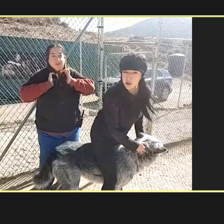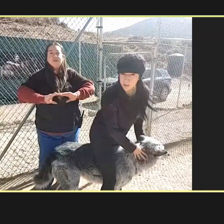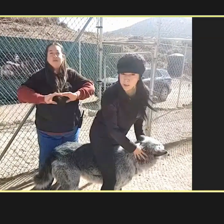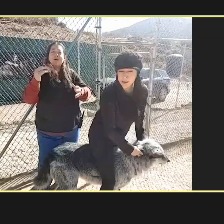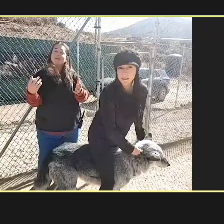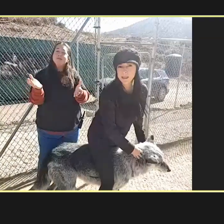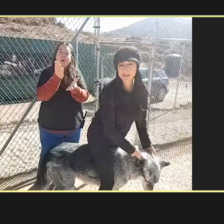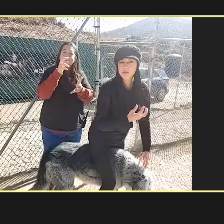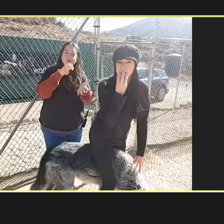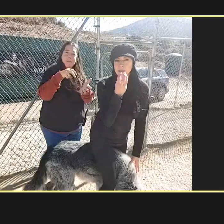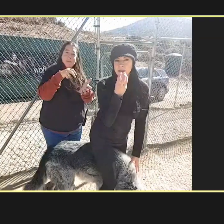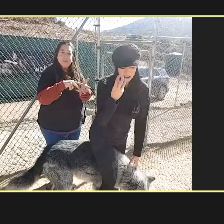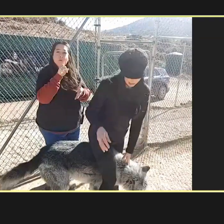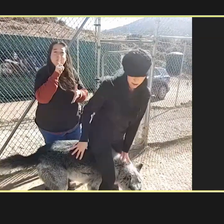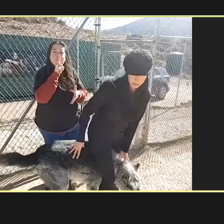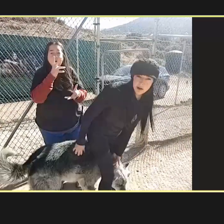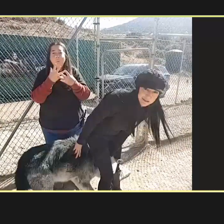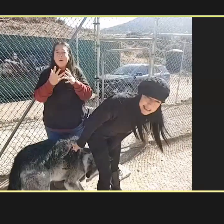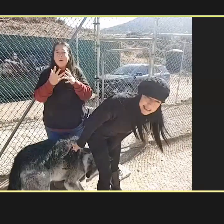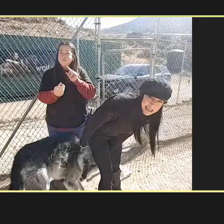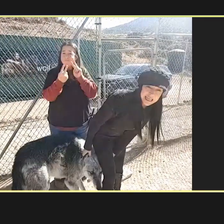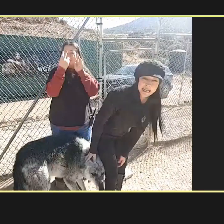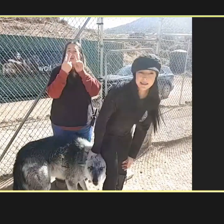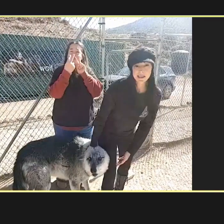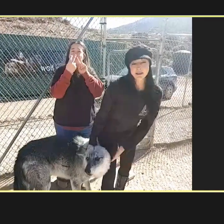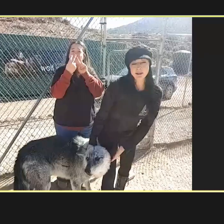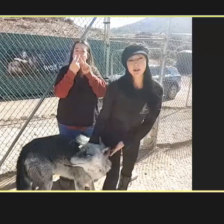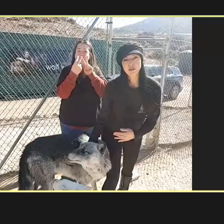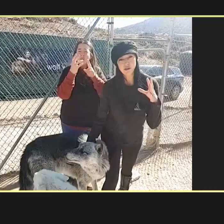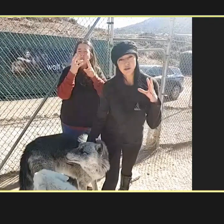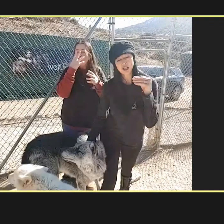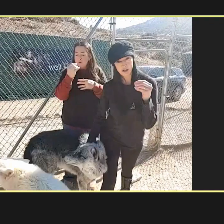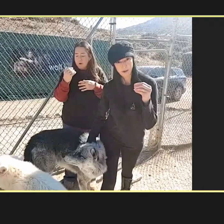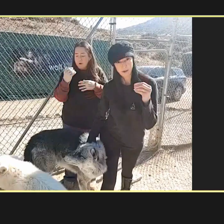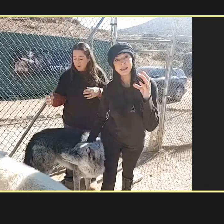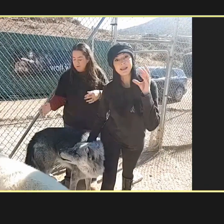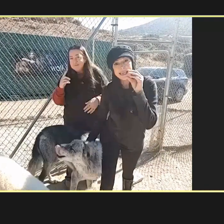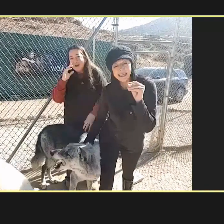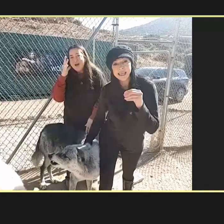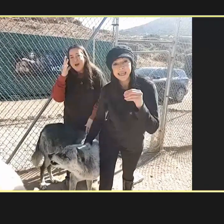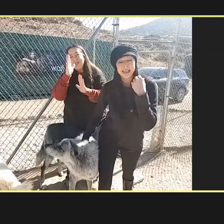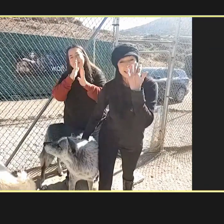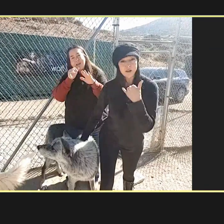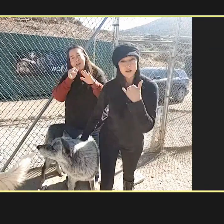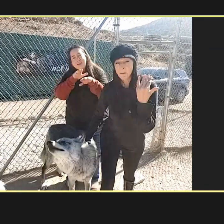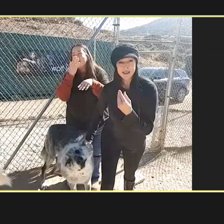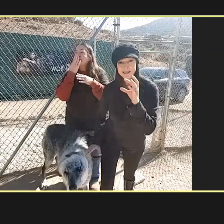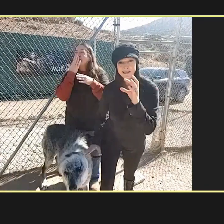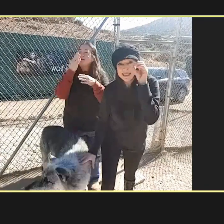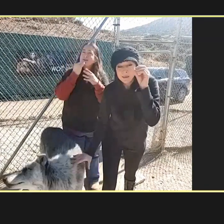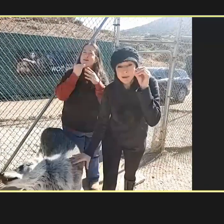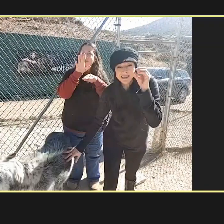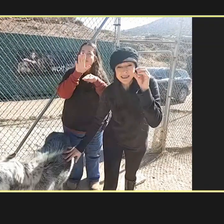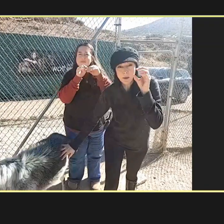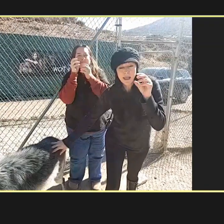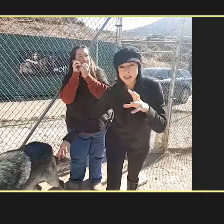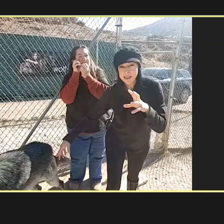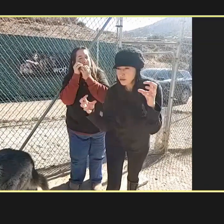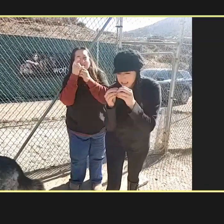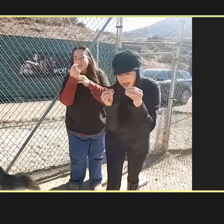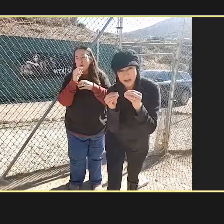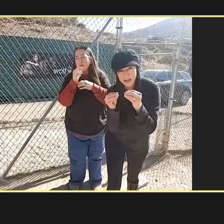So this is how we get him to stop jumping, because he really wants to get up to our face, because wolves greet each other by licking each other's